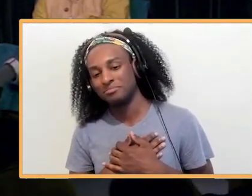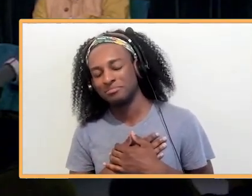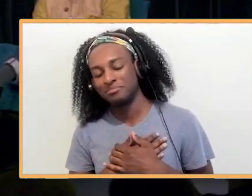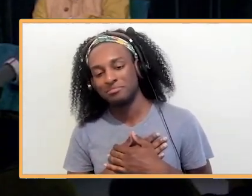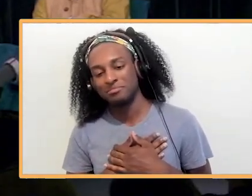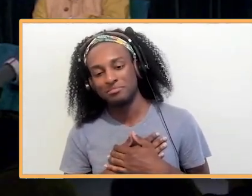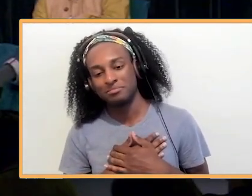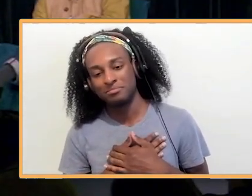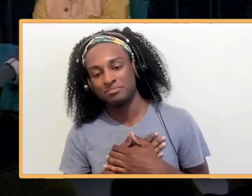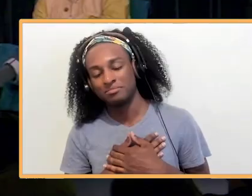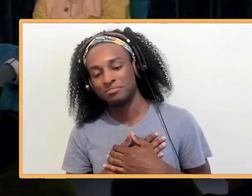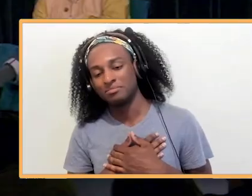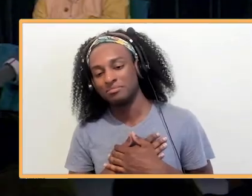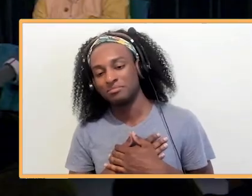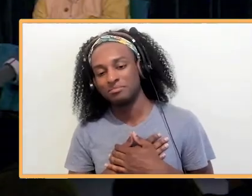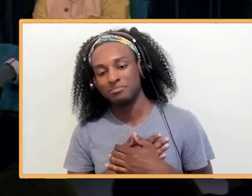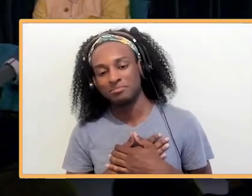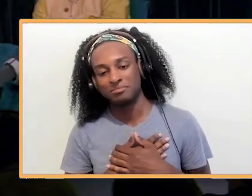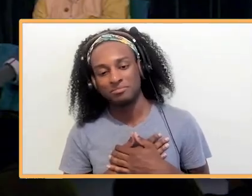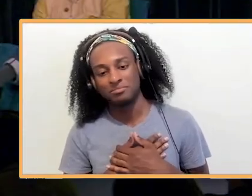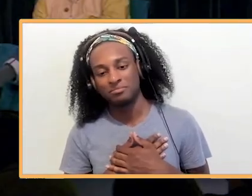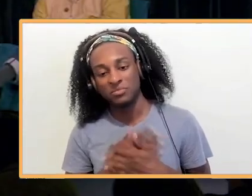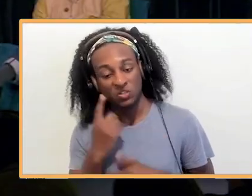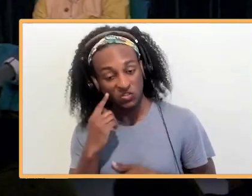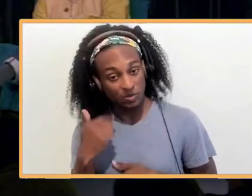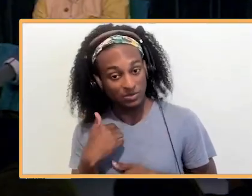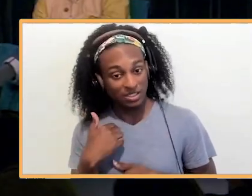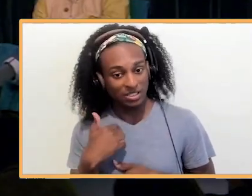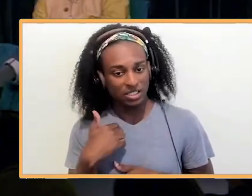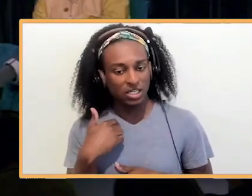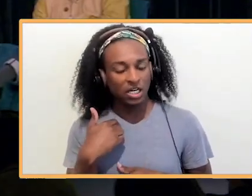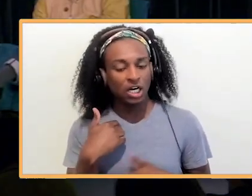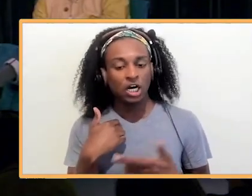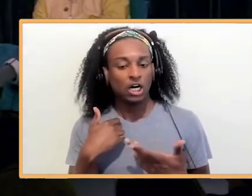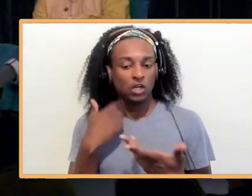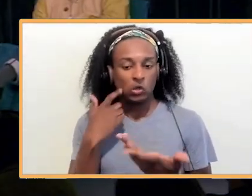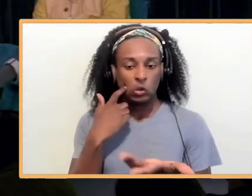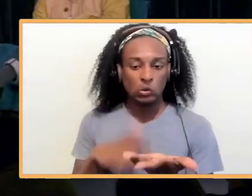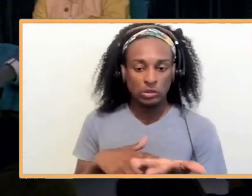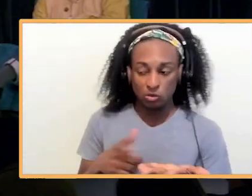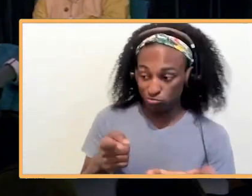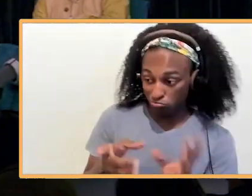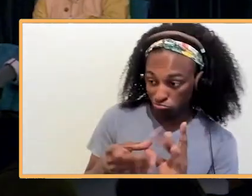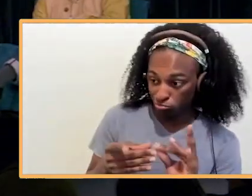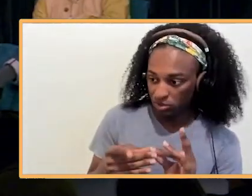what am I giving up today, and what am I willing to give up?